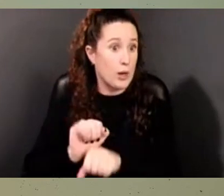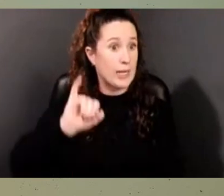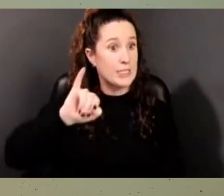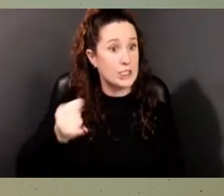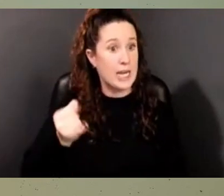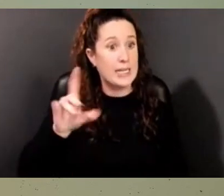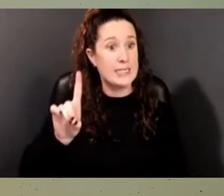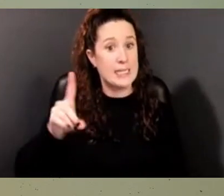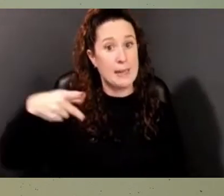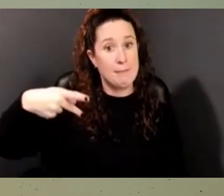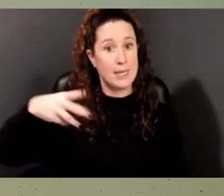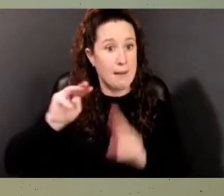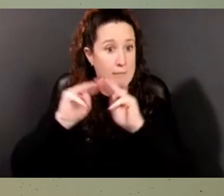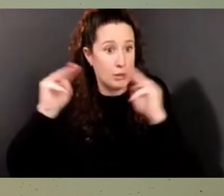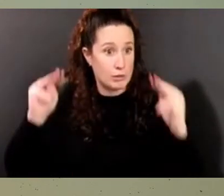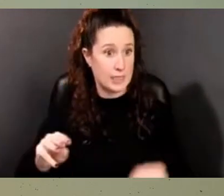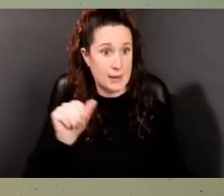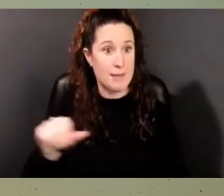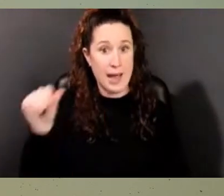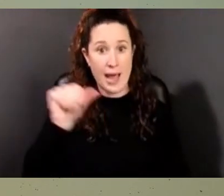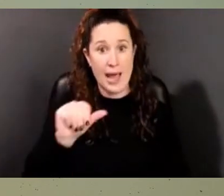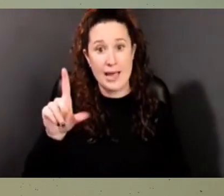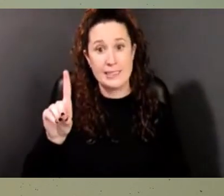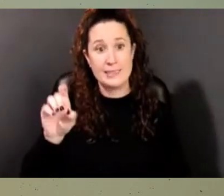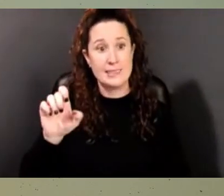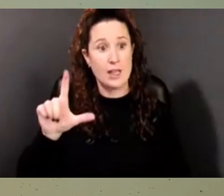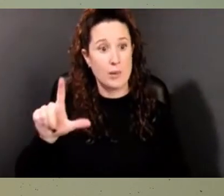free to email us there or call the site at